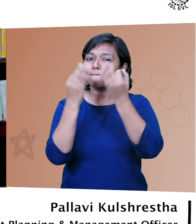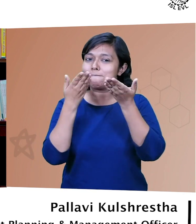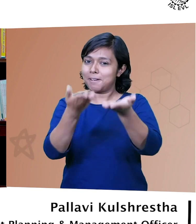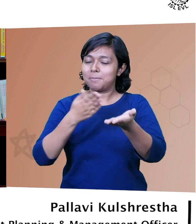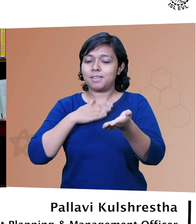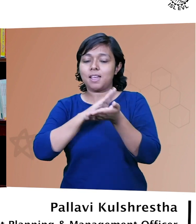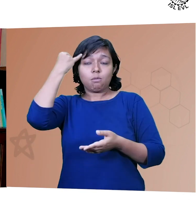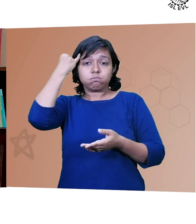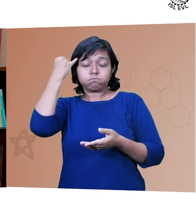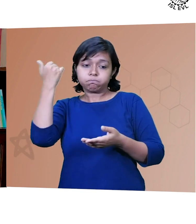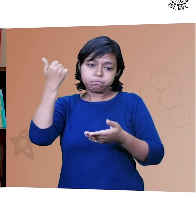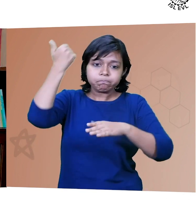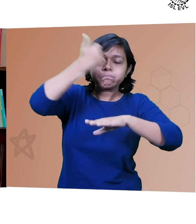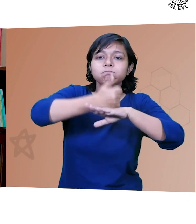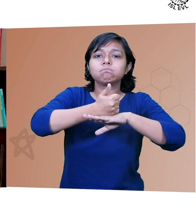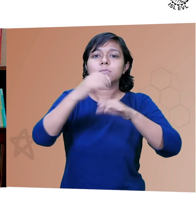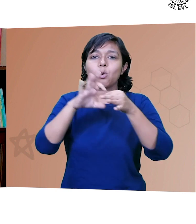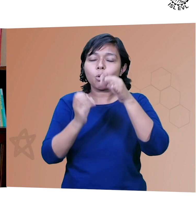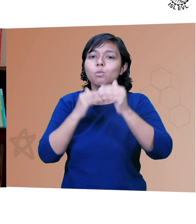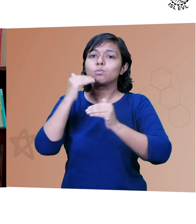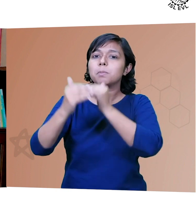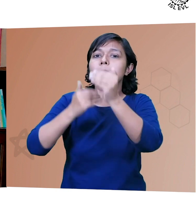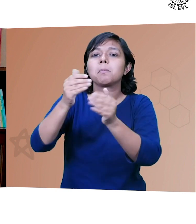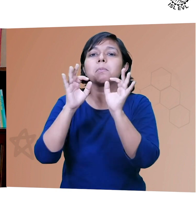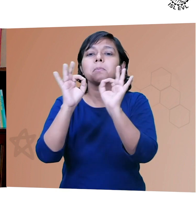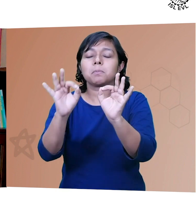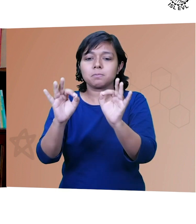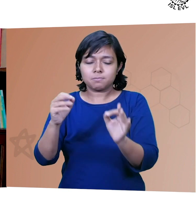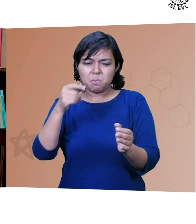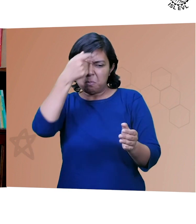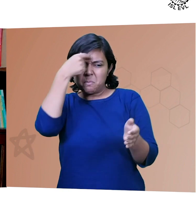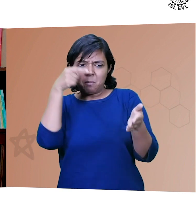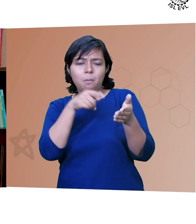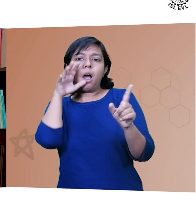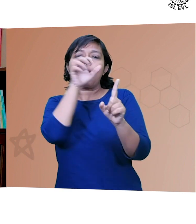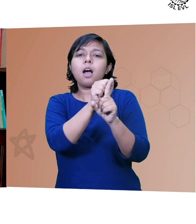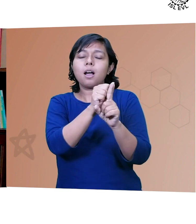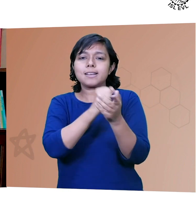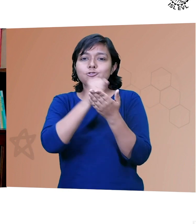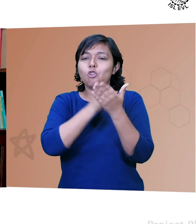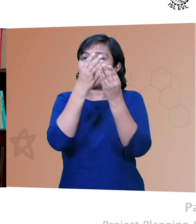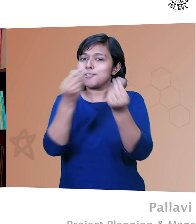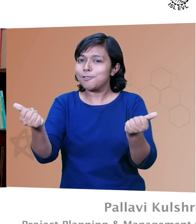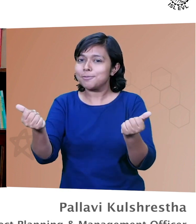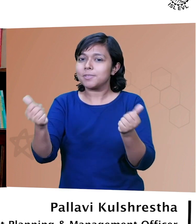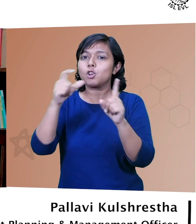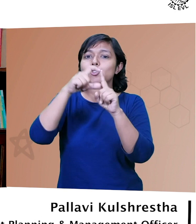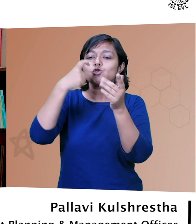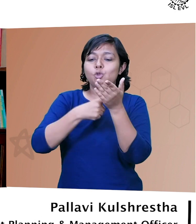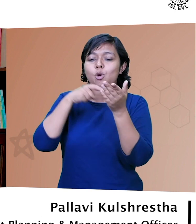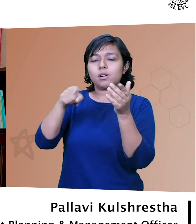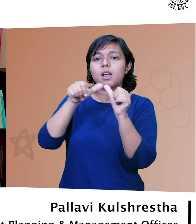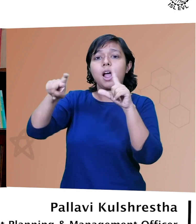and engineering to deaf students she expressed her happiness and supported the volunteer interest of